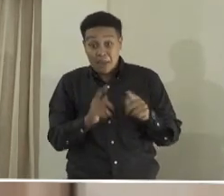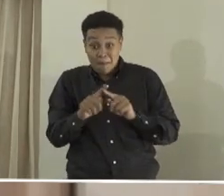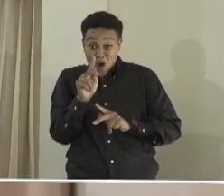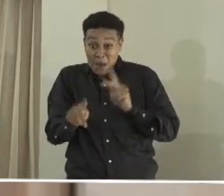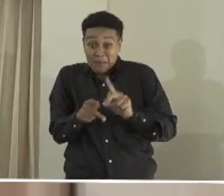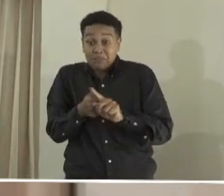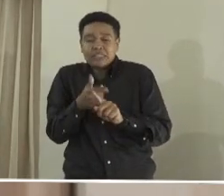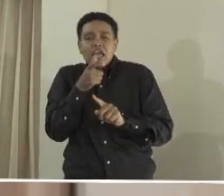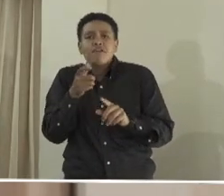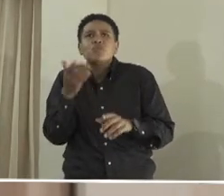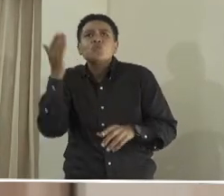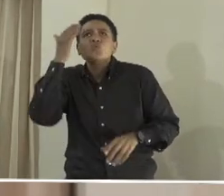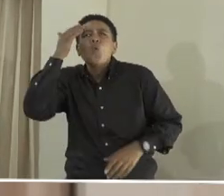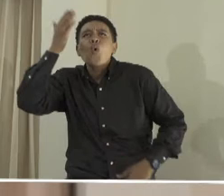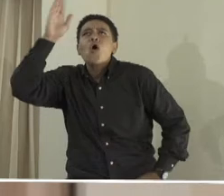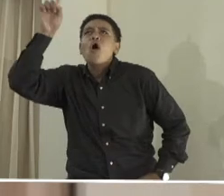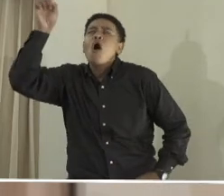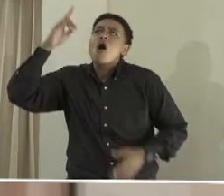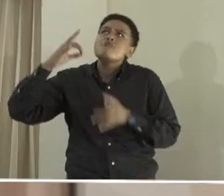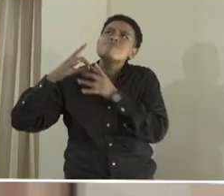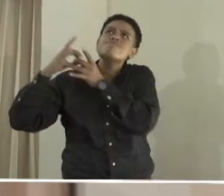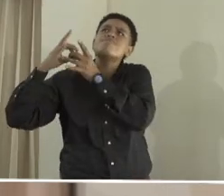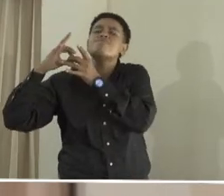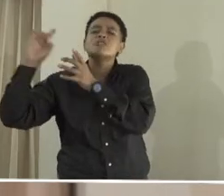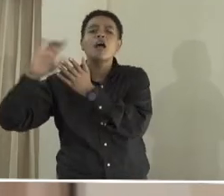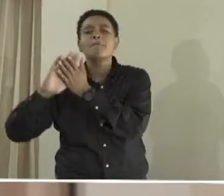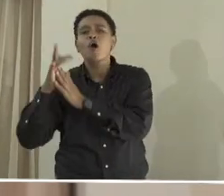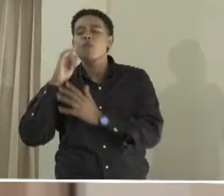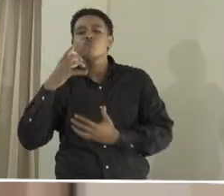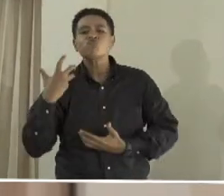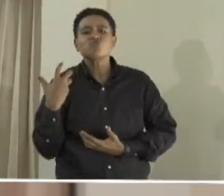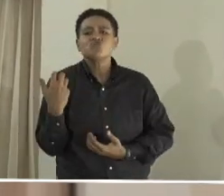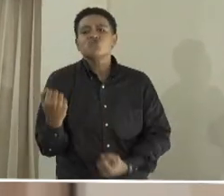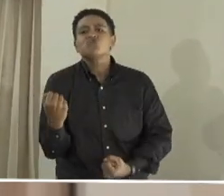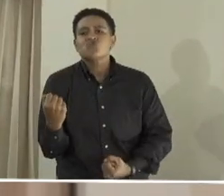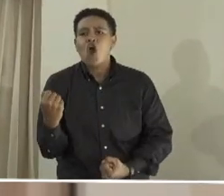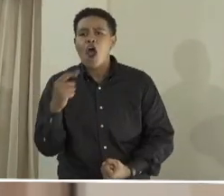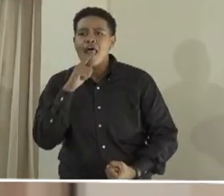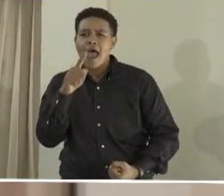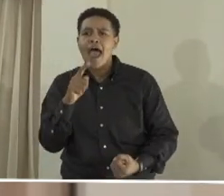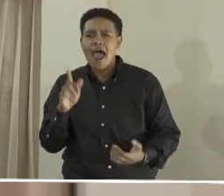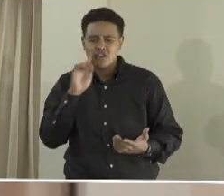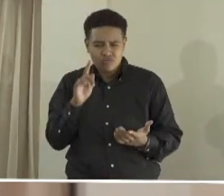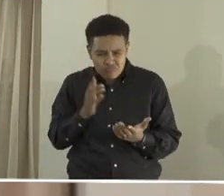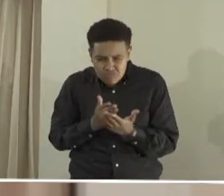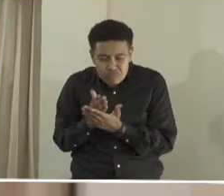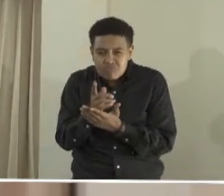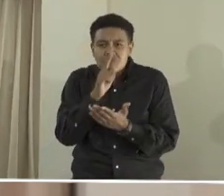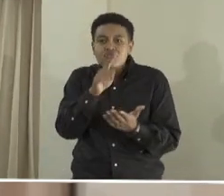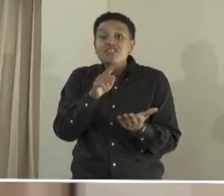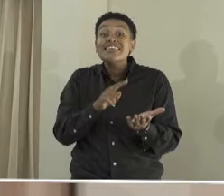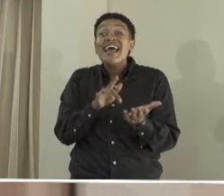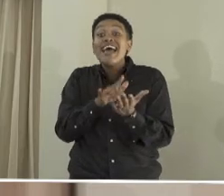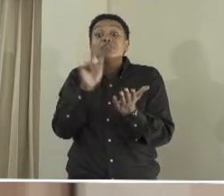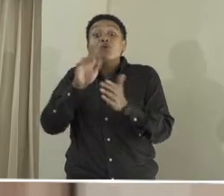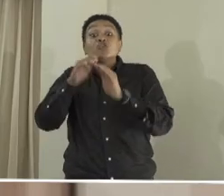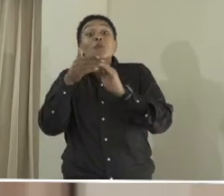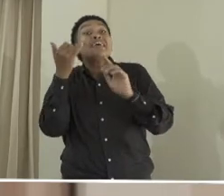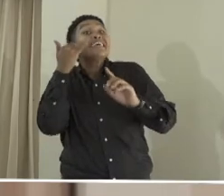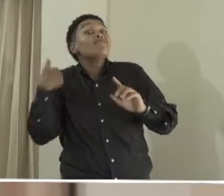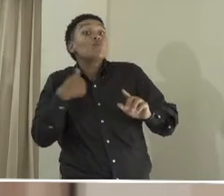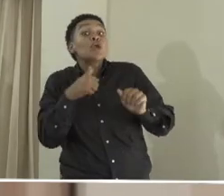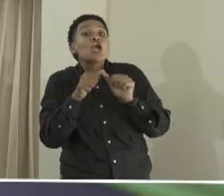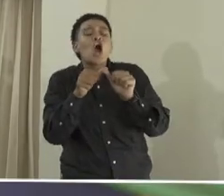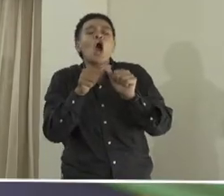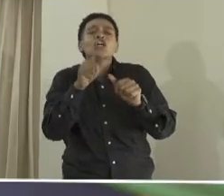that do know their God shall be strong and do exploits. Jamaica, if we continue